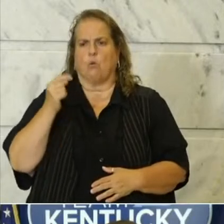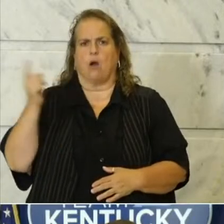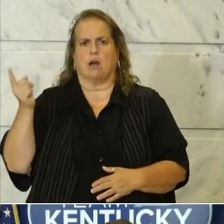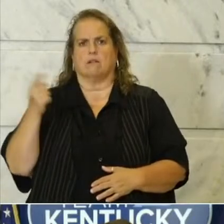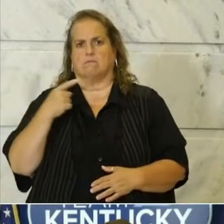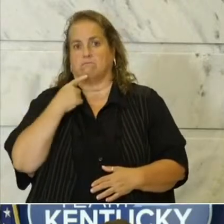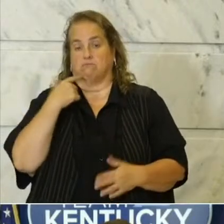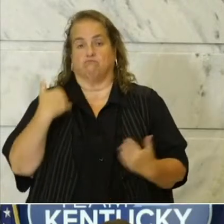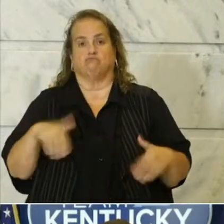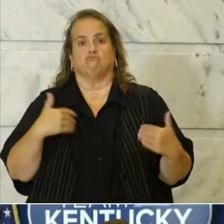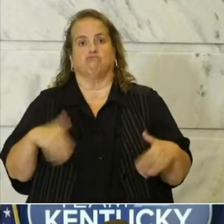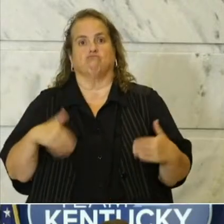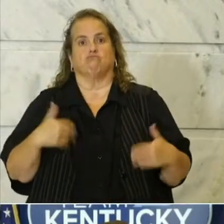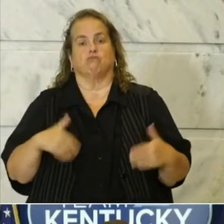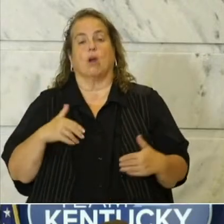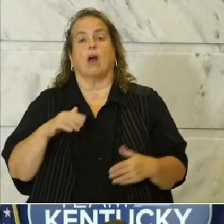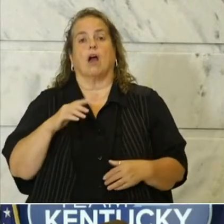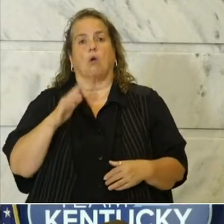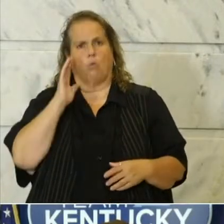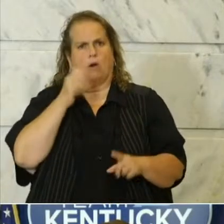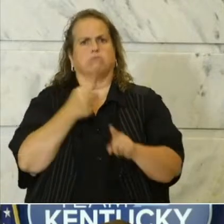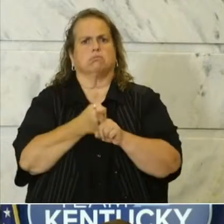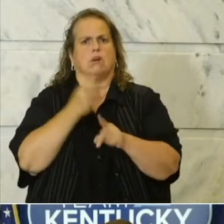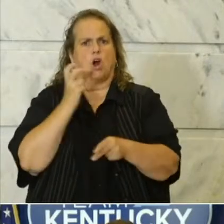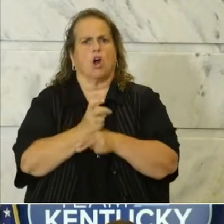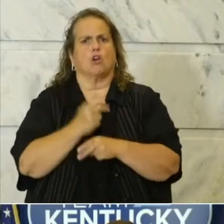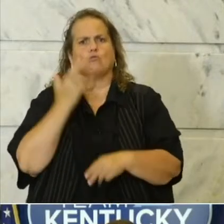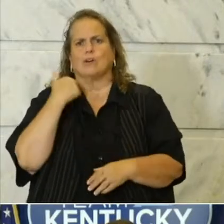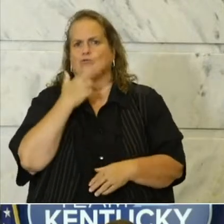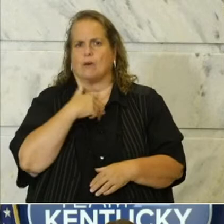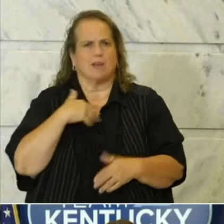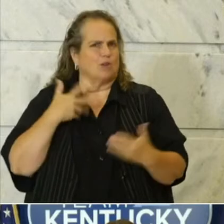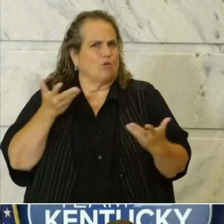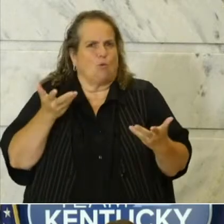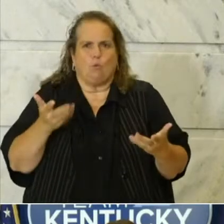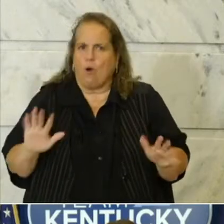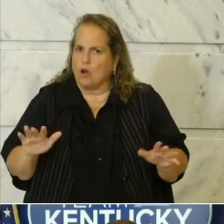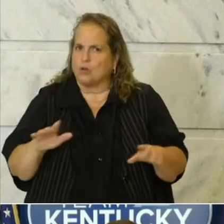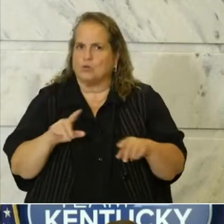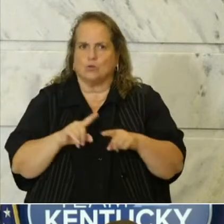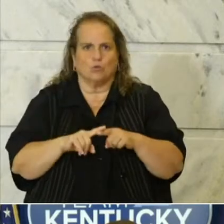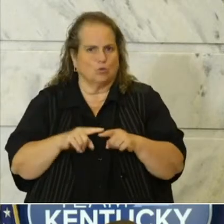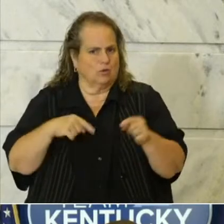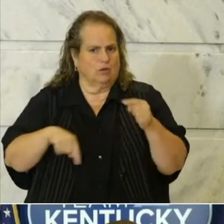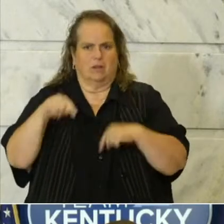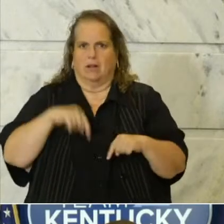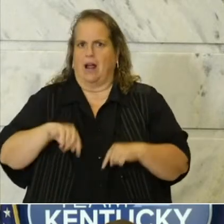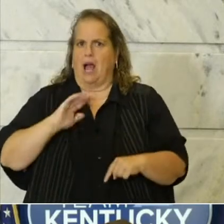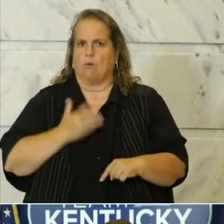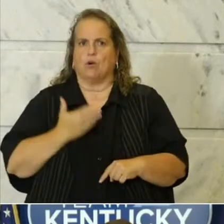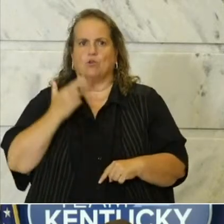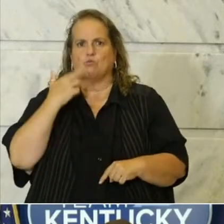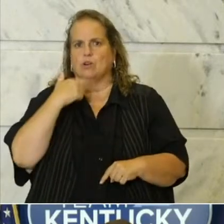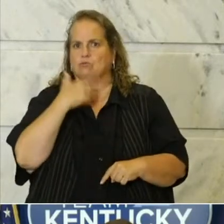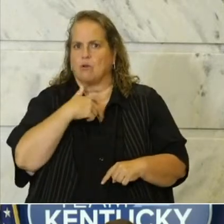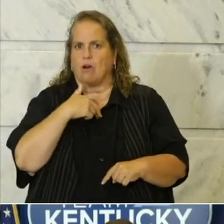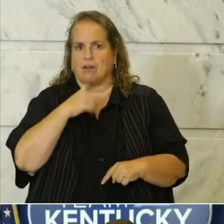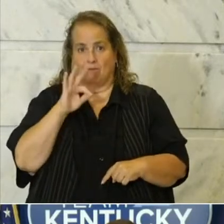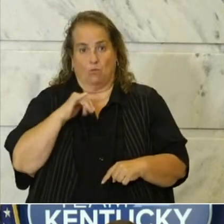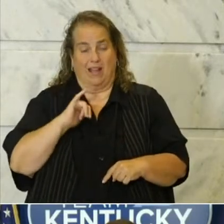our restaurants, which have already been through too much. I don't want to have to do this. If we have a surge that's tough